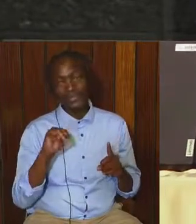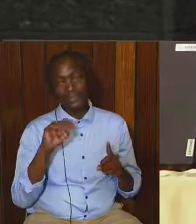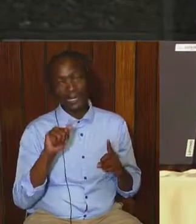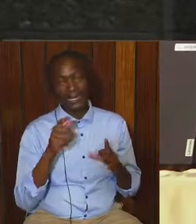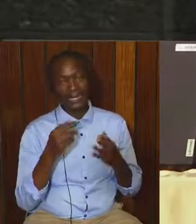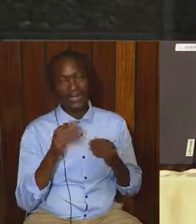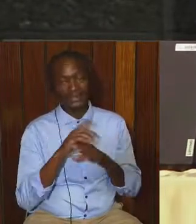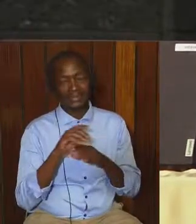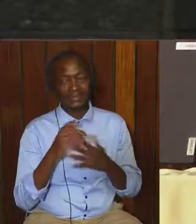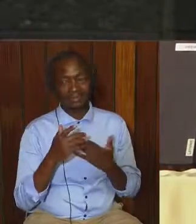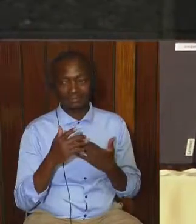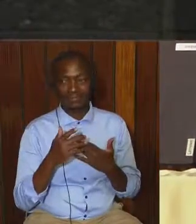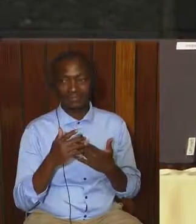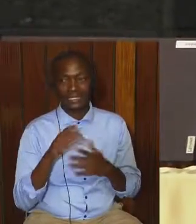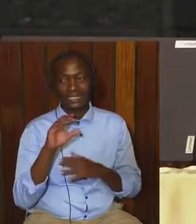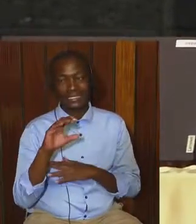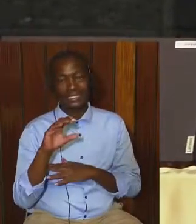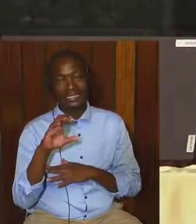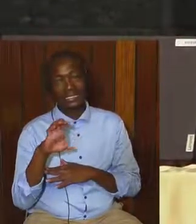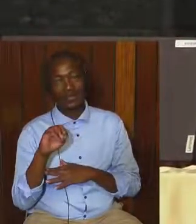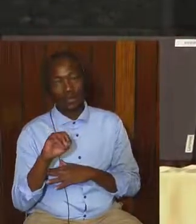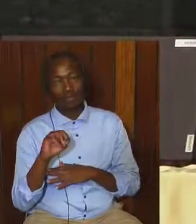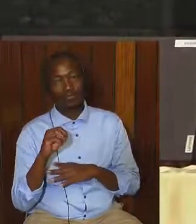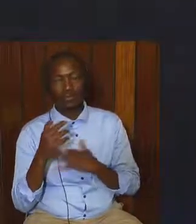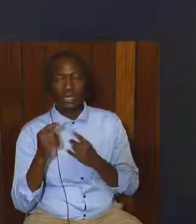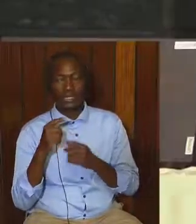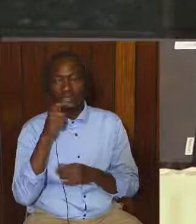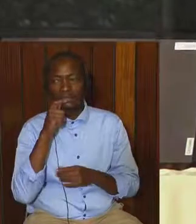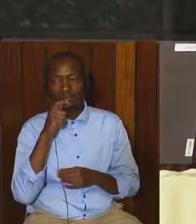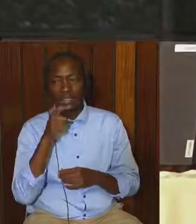like the CEO of GMA has